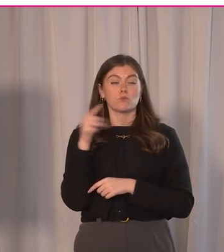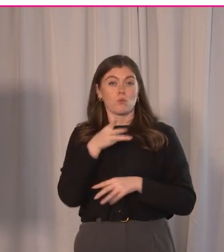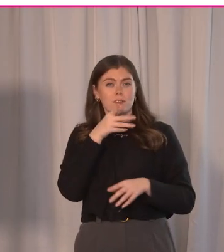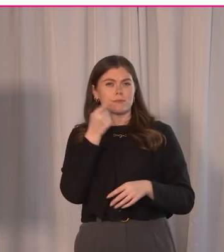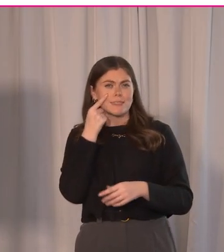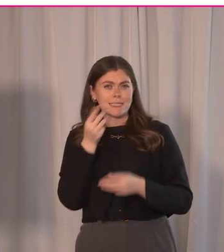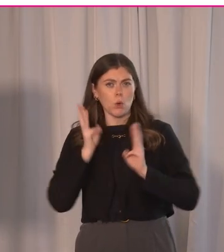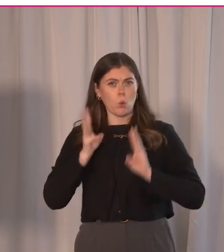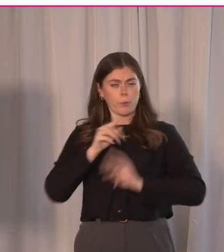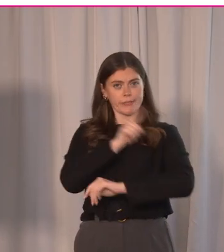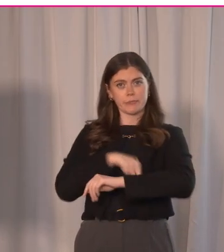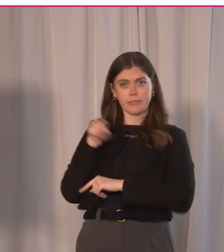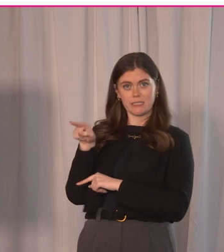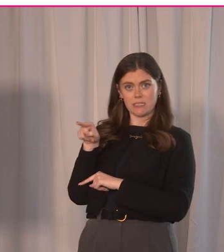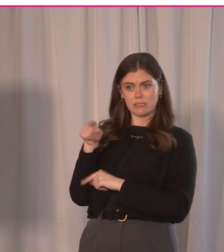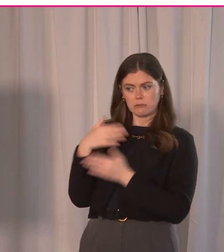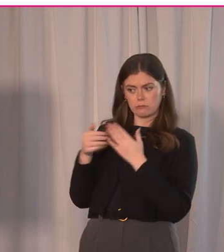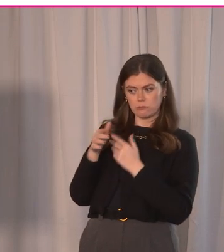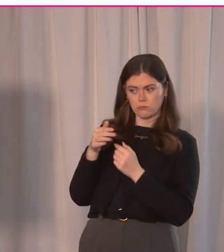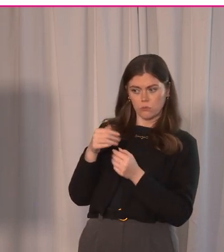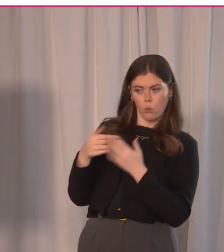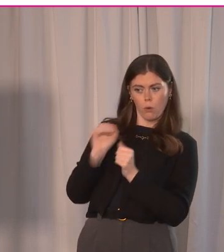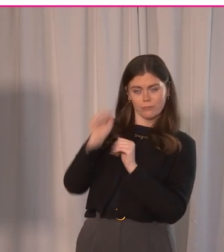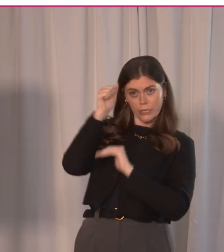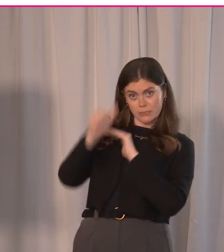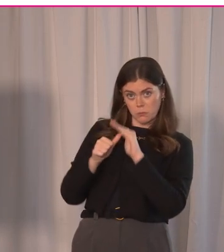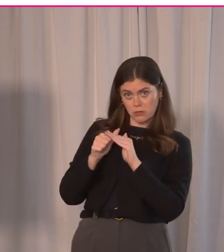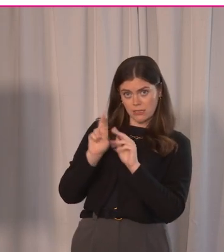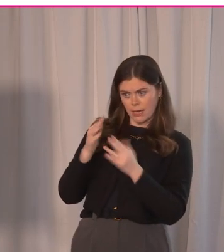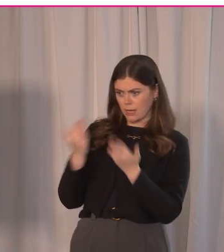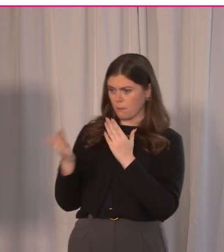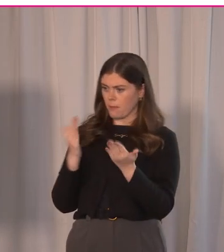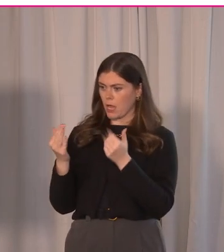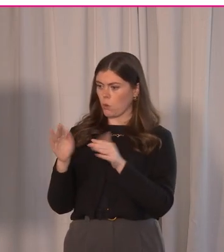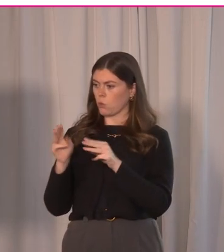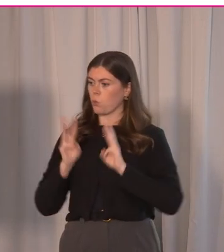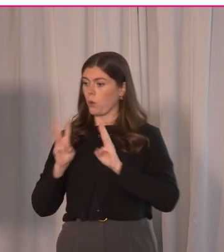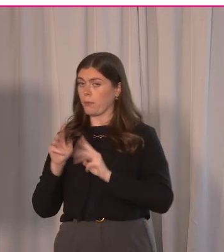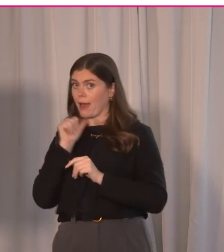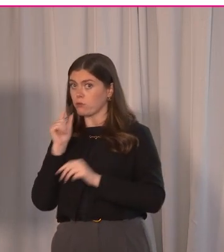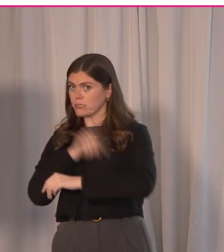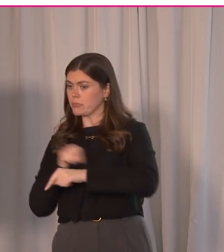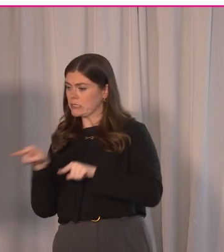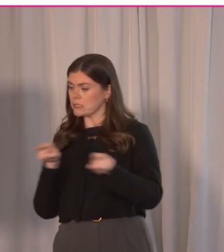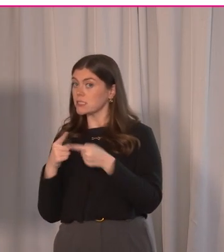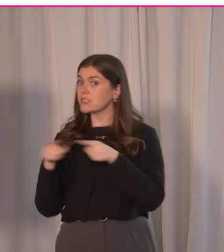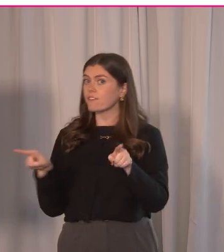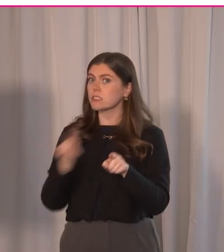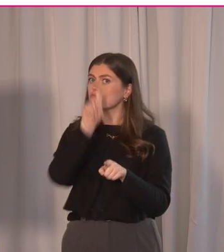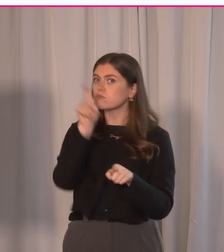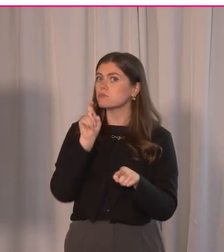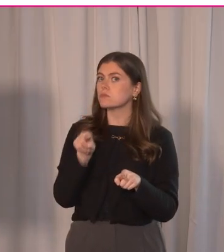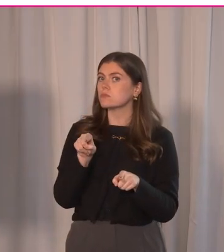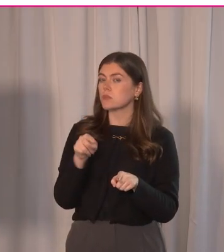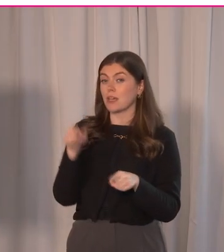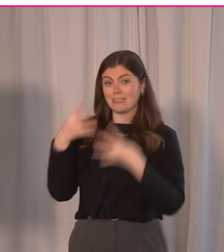with disabilities, their experience significantly differed from women without disabilities. And when I say statistical significance,